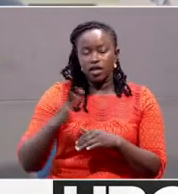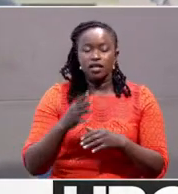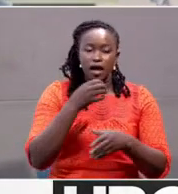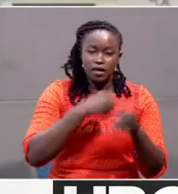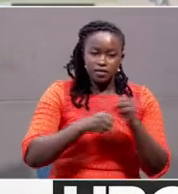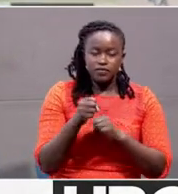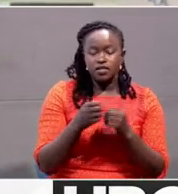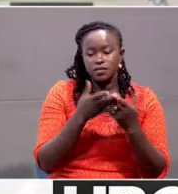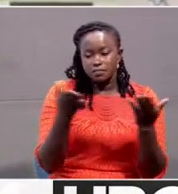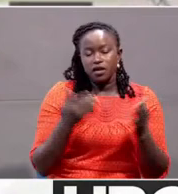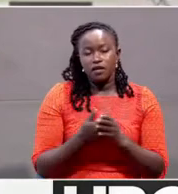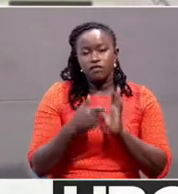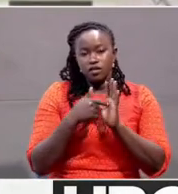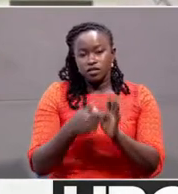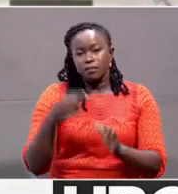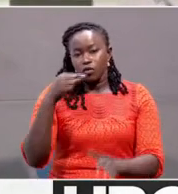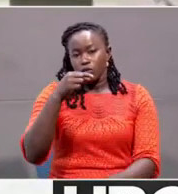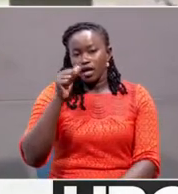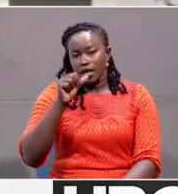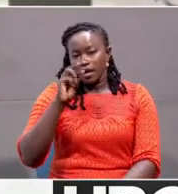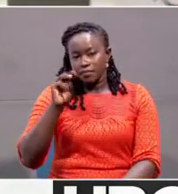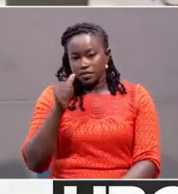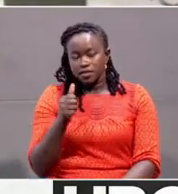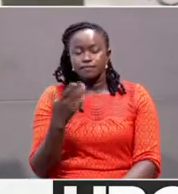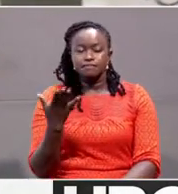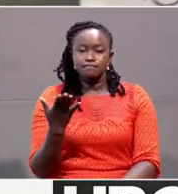activities like games,